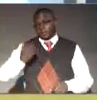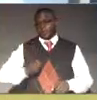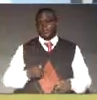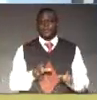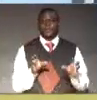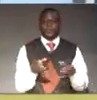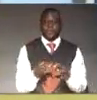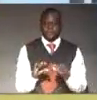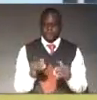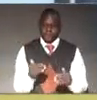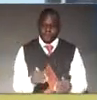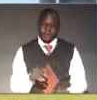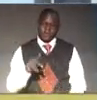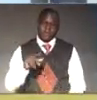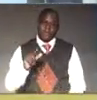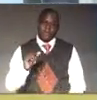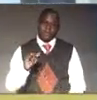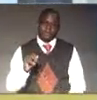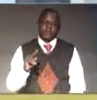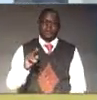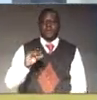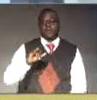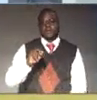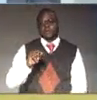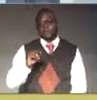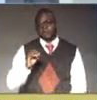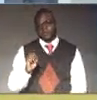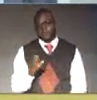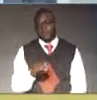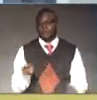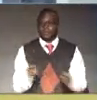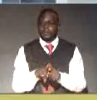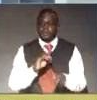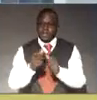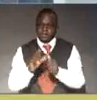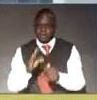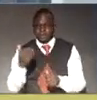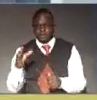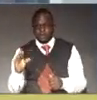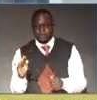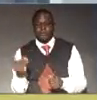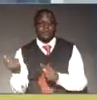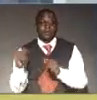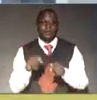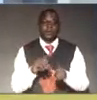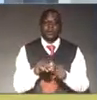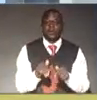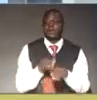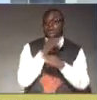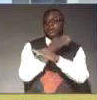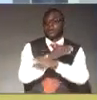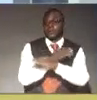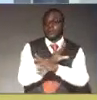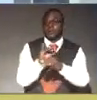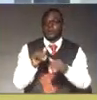which Ugandans like Pauline Agaba, Jane Nabanova and Vivian Nakabiri will tussle against the foreign cast, led by the Zambian duo